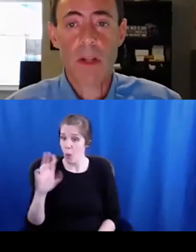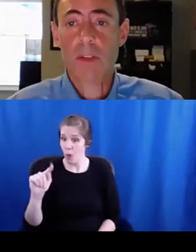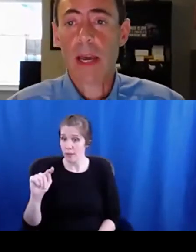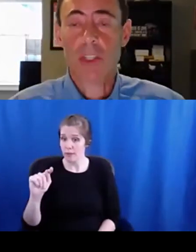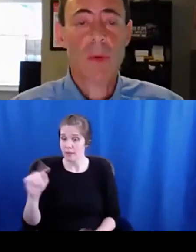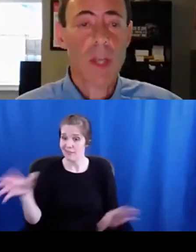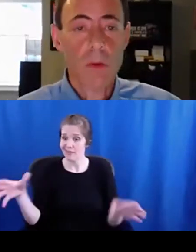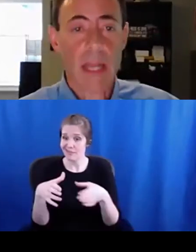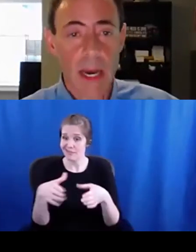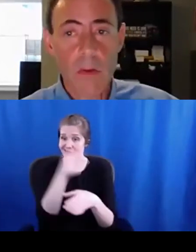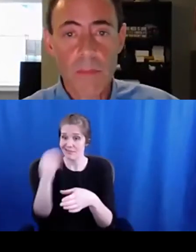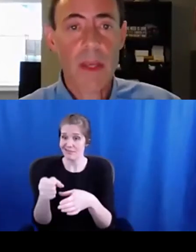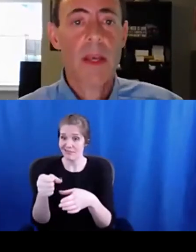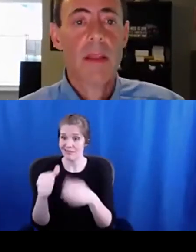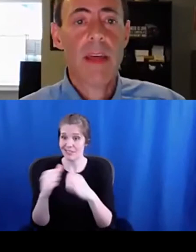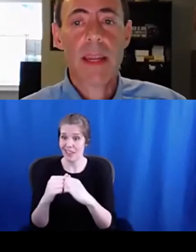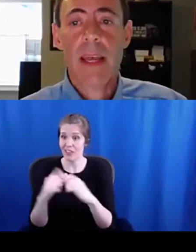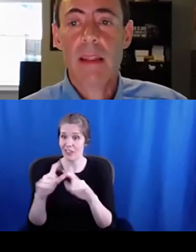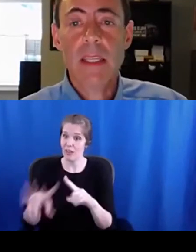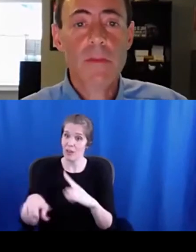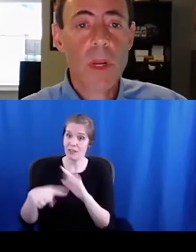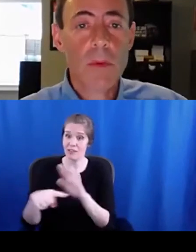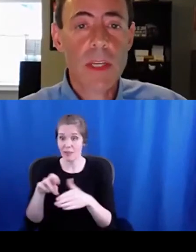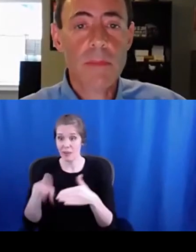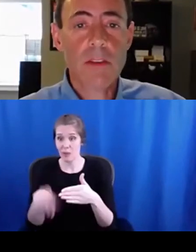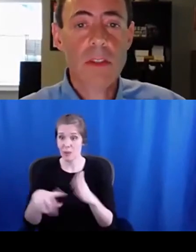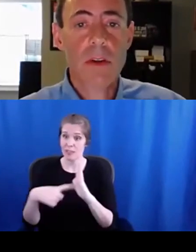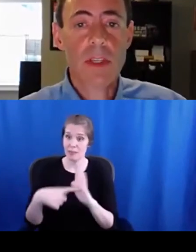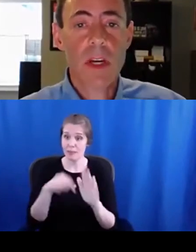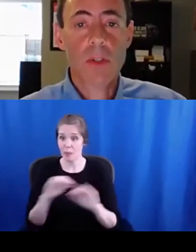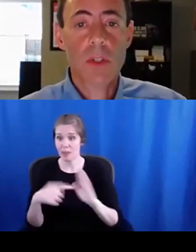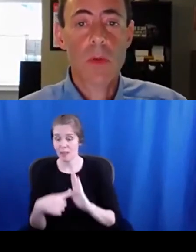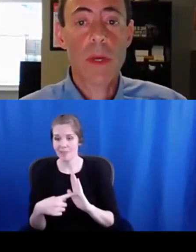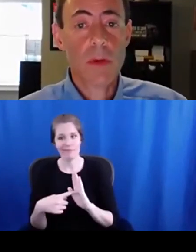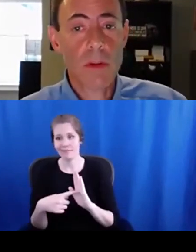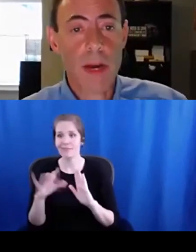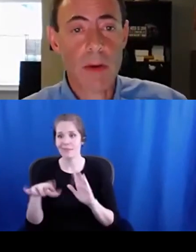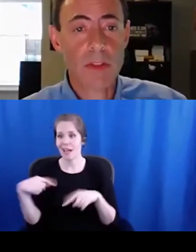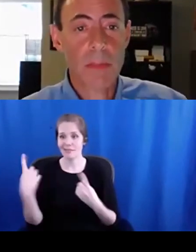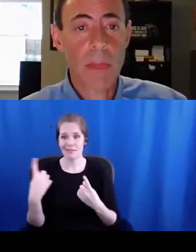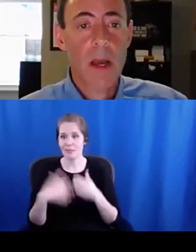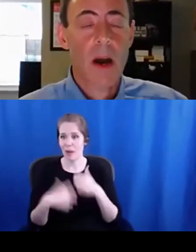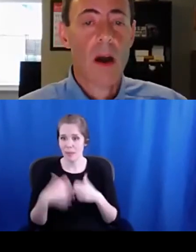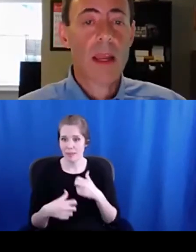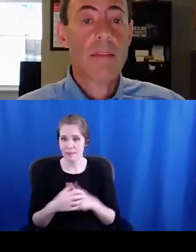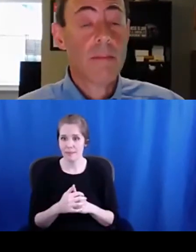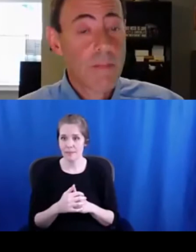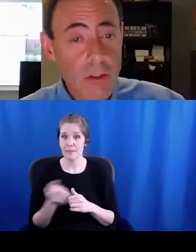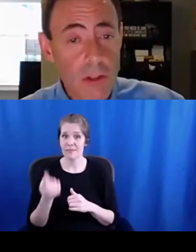is a flawed strategy. We know now that at least 40% of patients in nursing homes with coronavirus